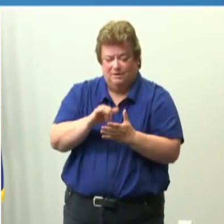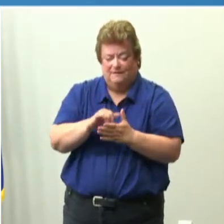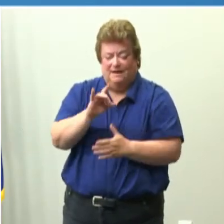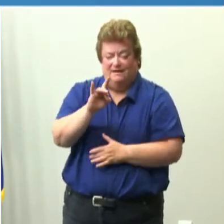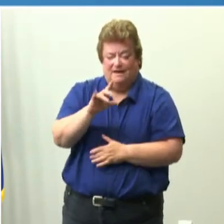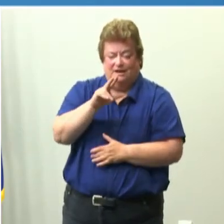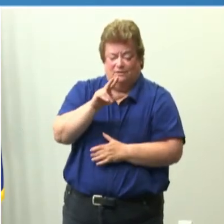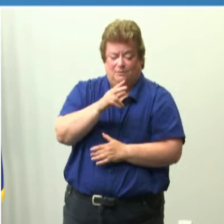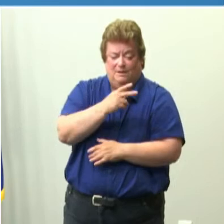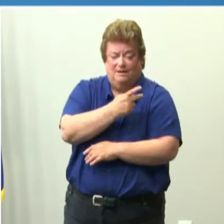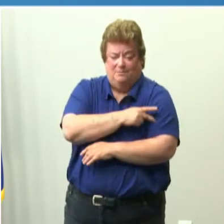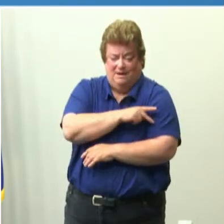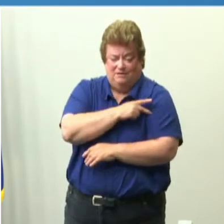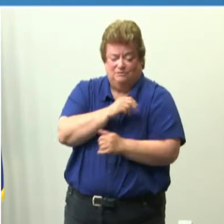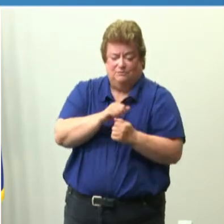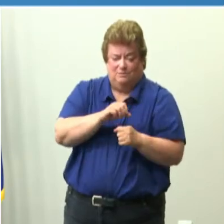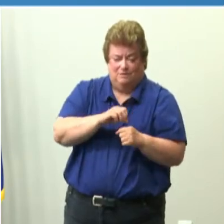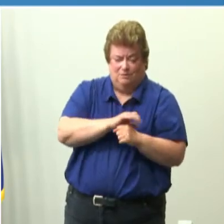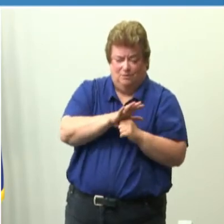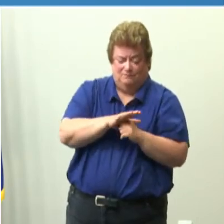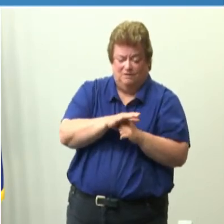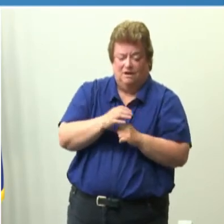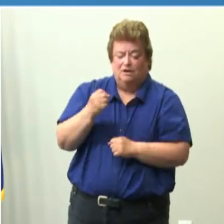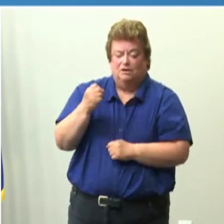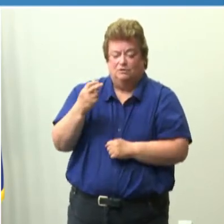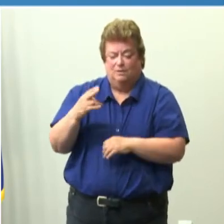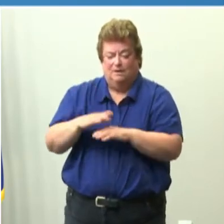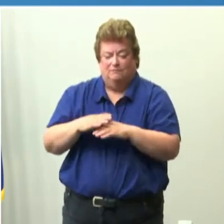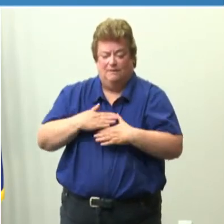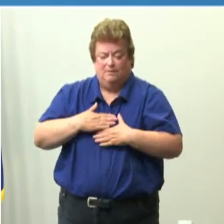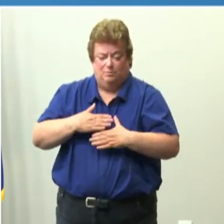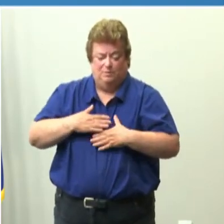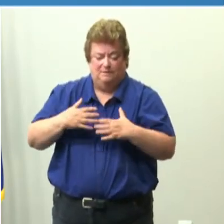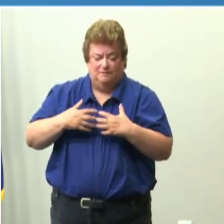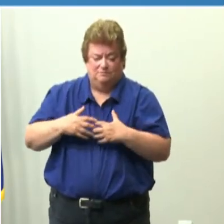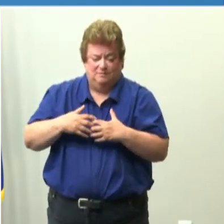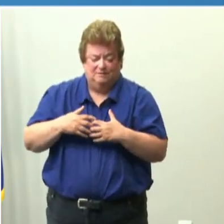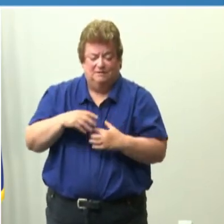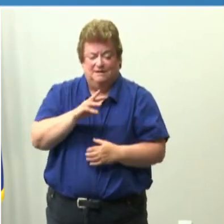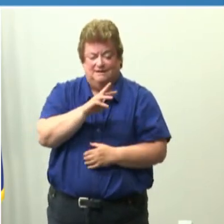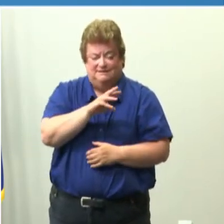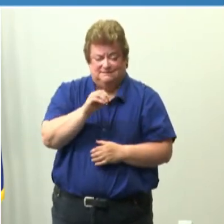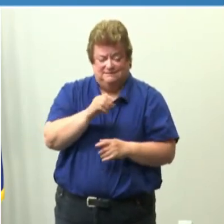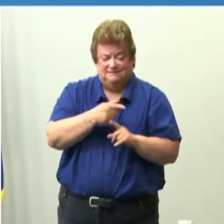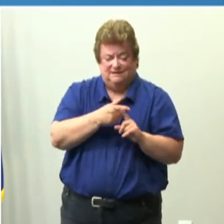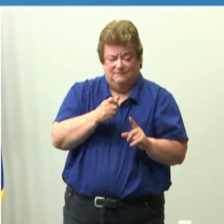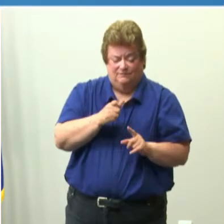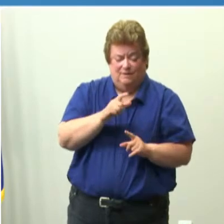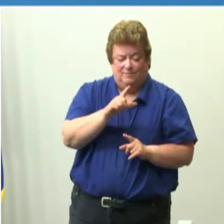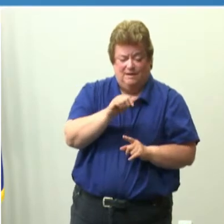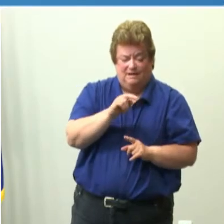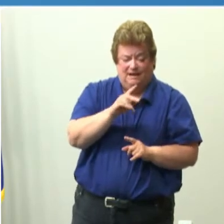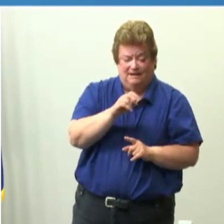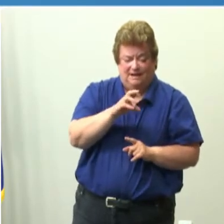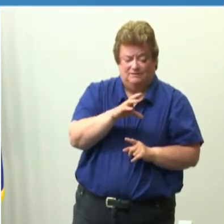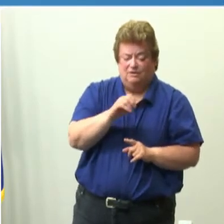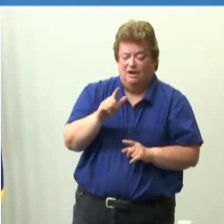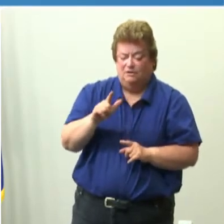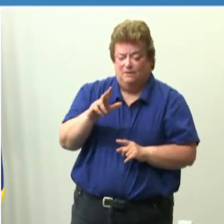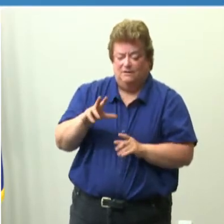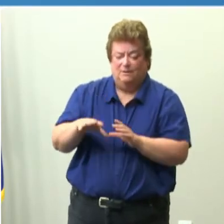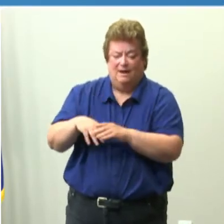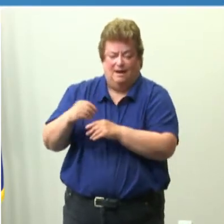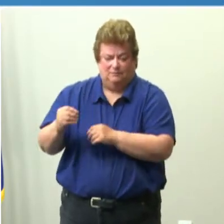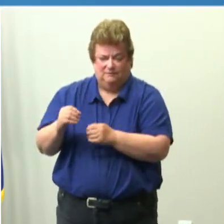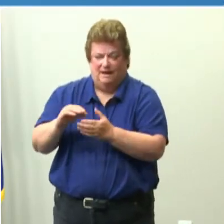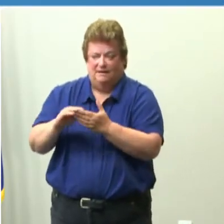with COVID-19, with 12 on ventilators. 60 are from Lancaster County and 23 are from other